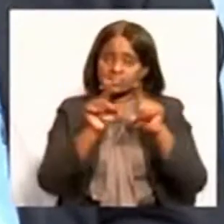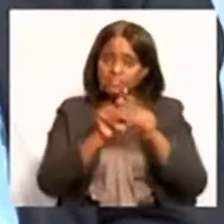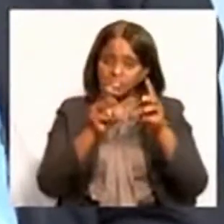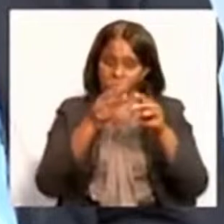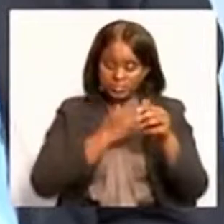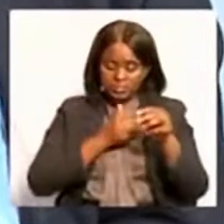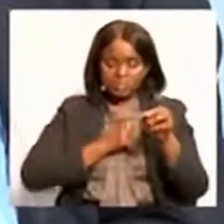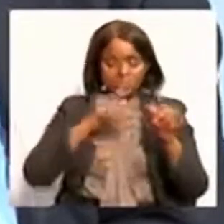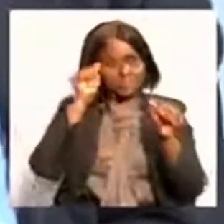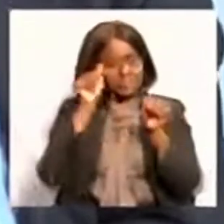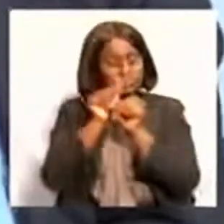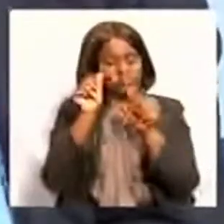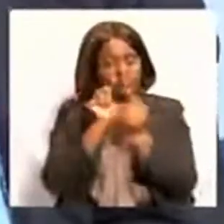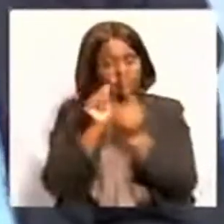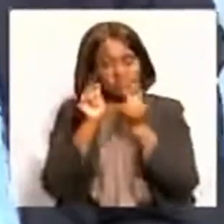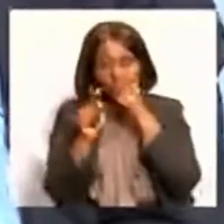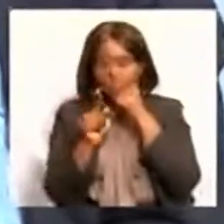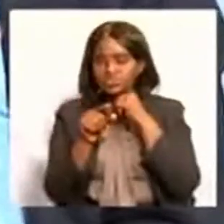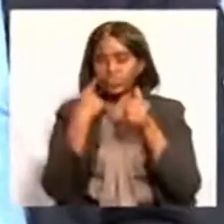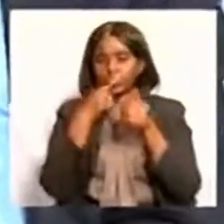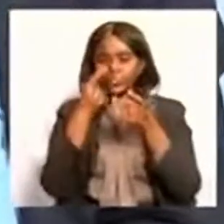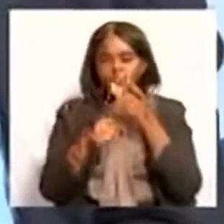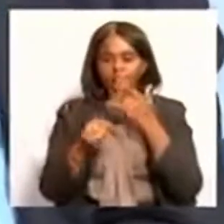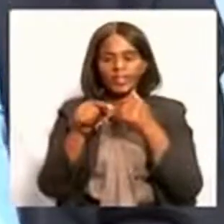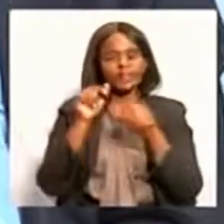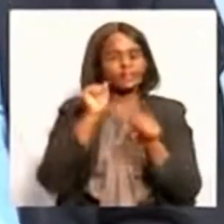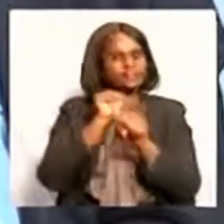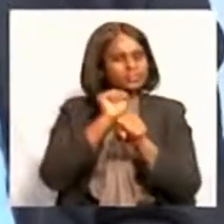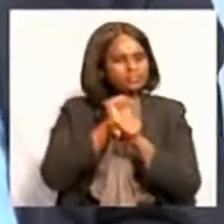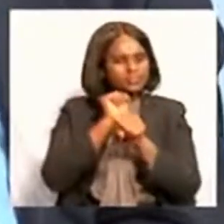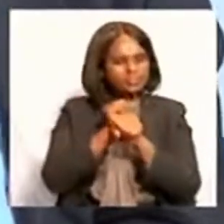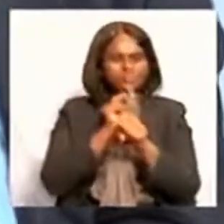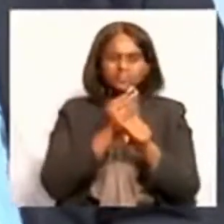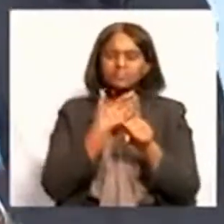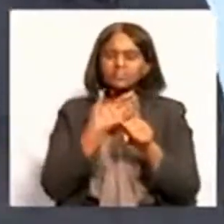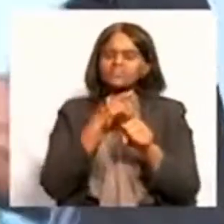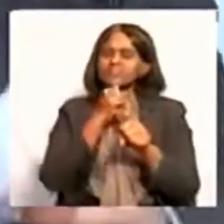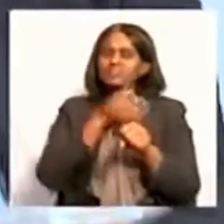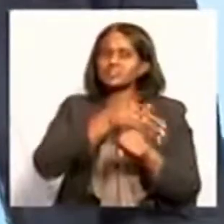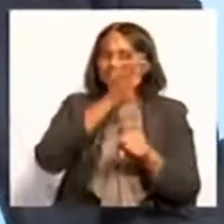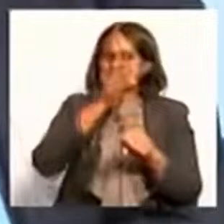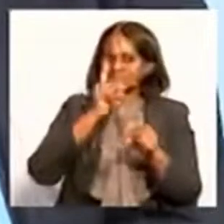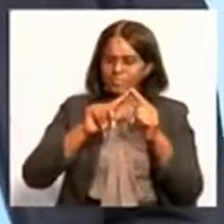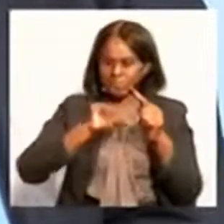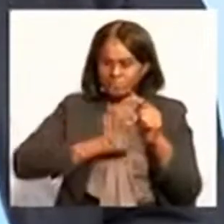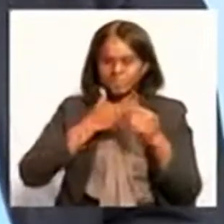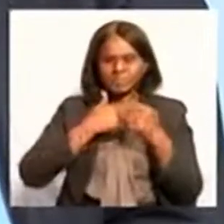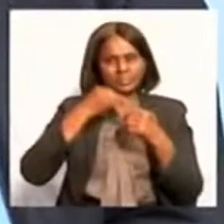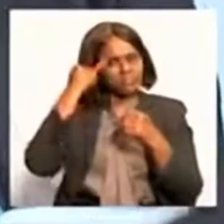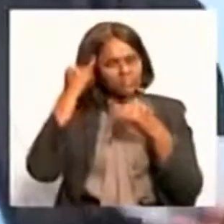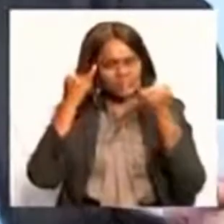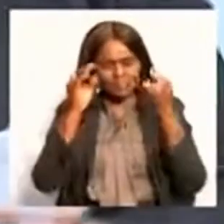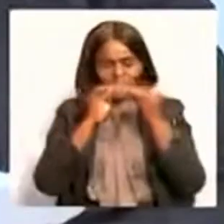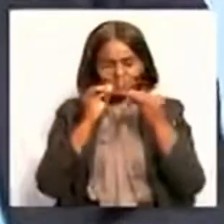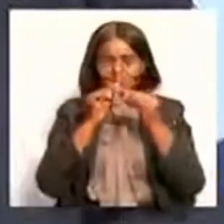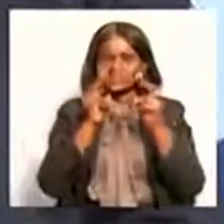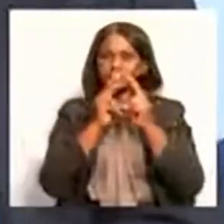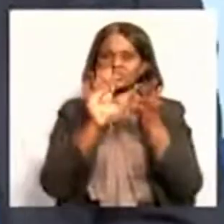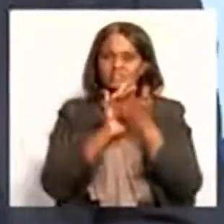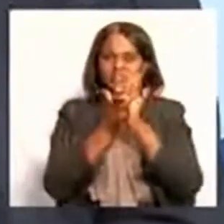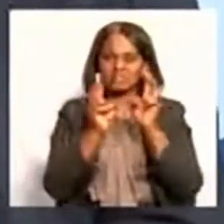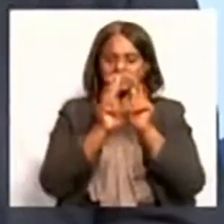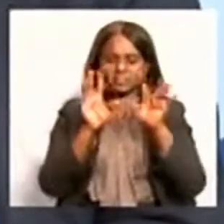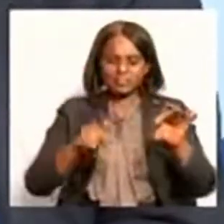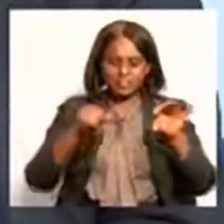agree with him, especially those that are domiciled in far-flung areas. We have not really reached out, but we are taking this initiative to be very inclusive so that